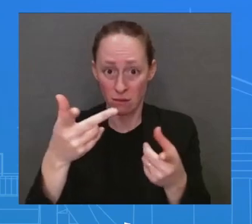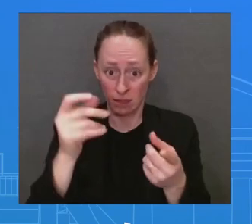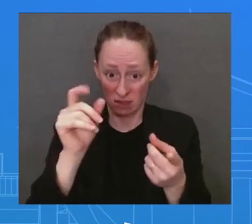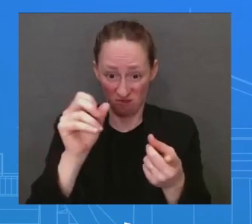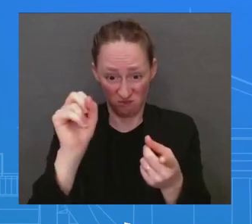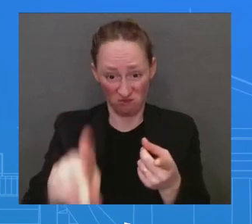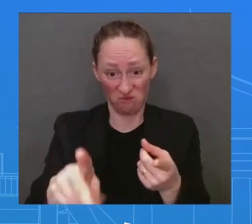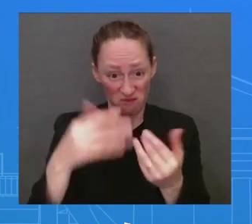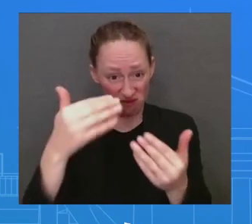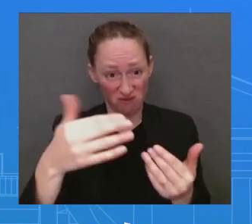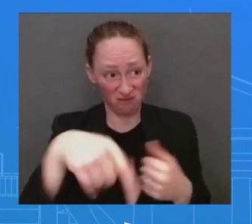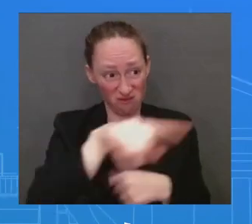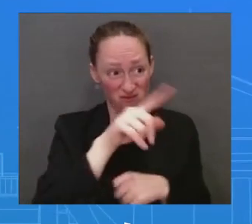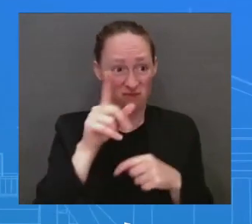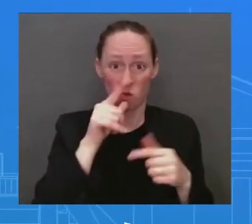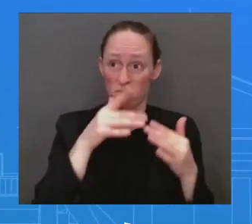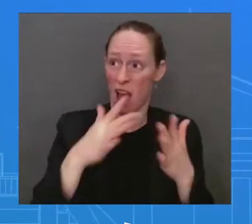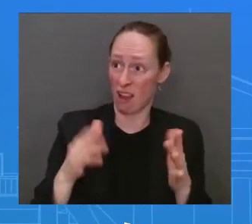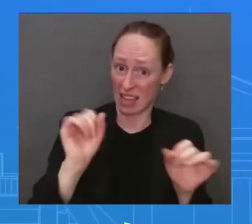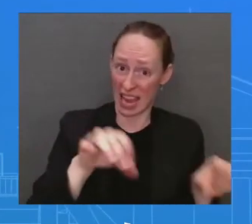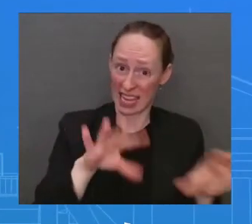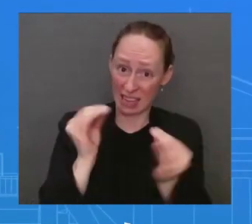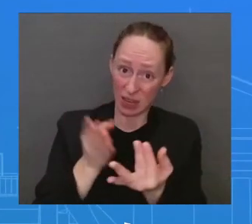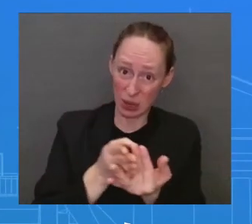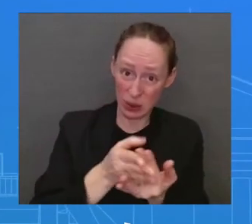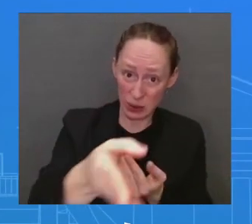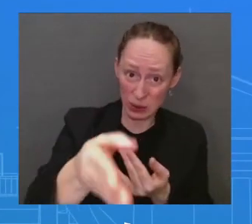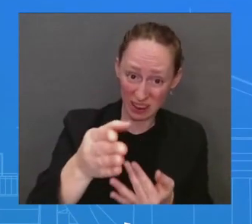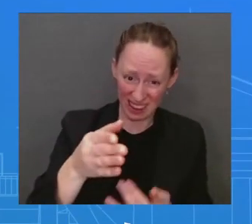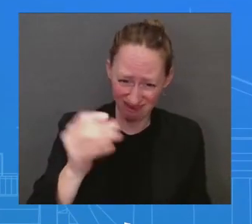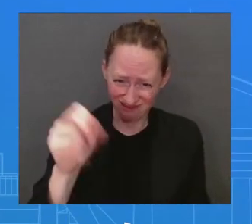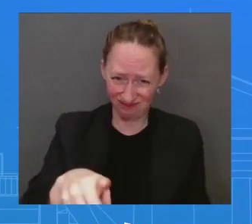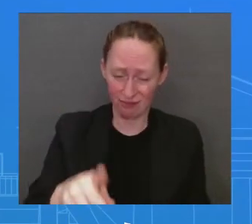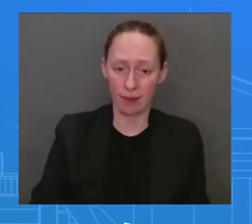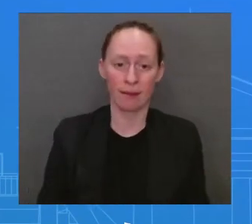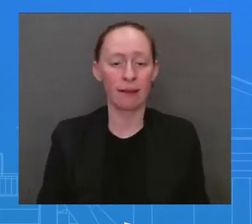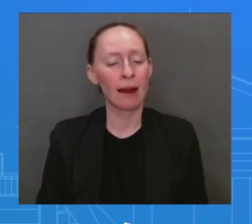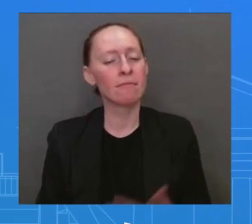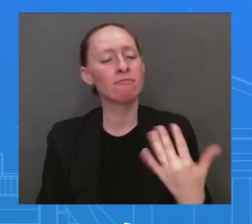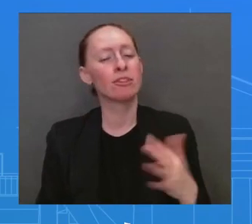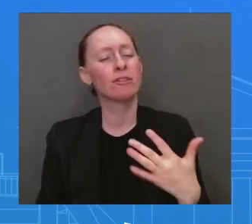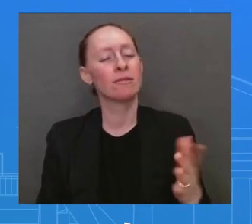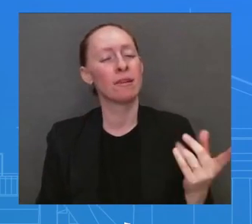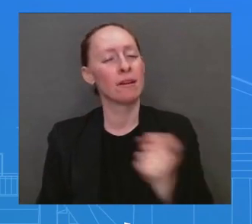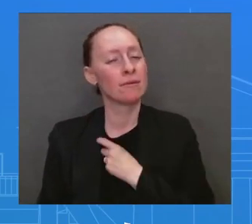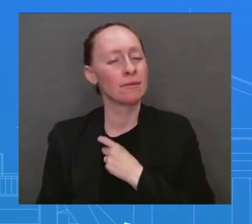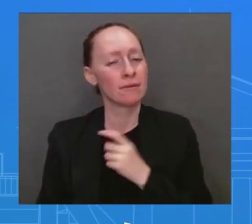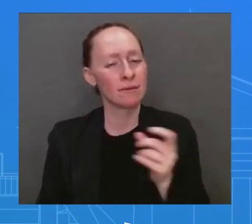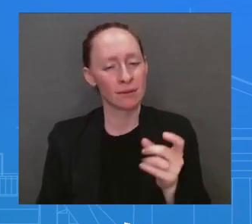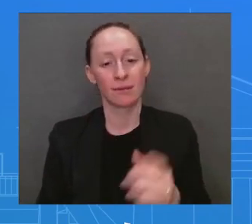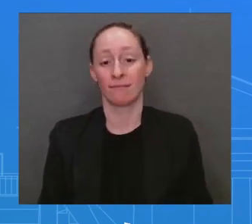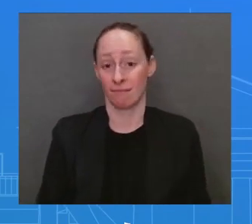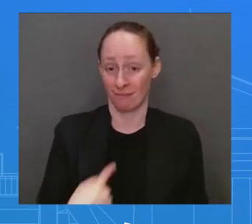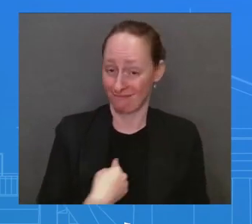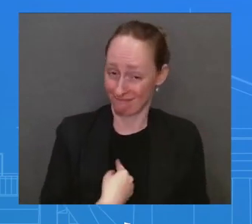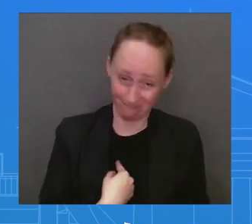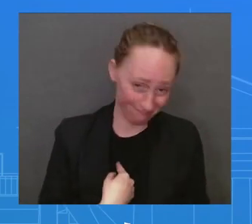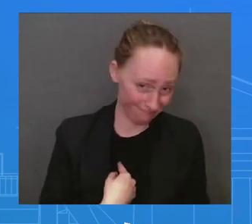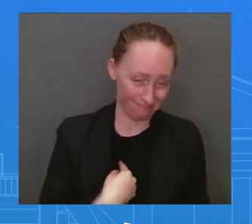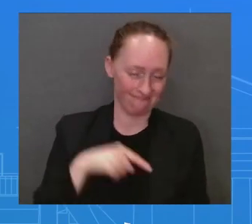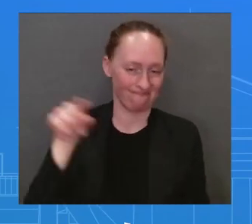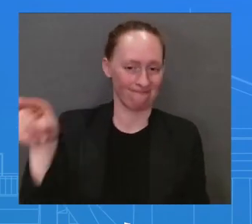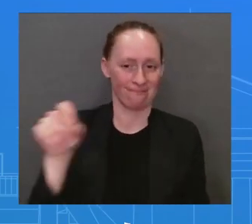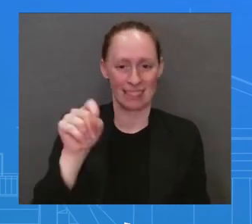be in a certain location? I got this question yesterday, and I really should refer you to the State Department. They manage and handle our communication with